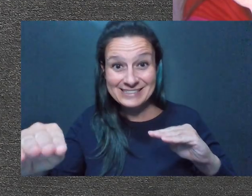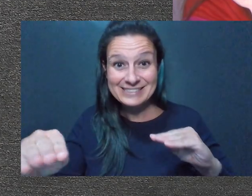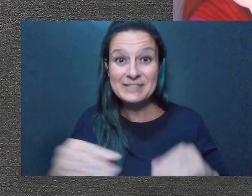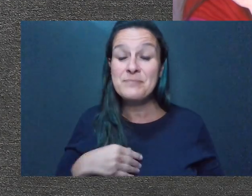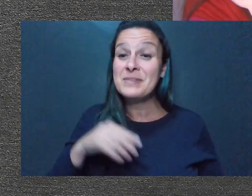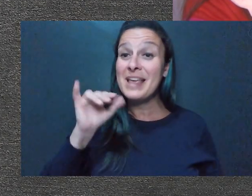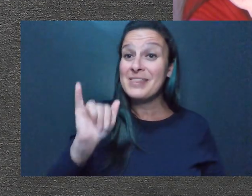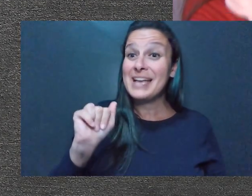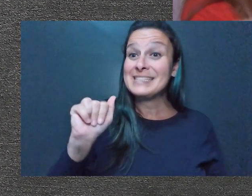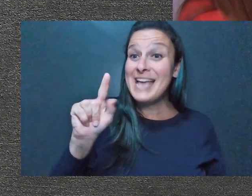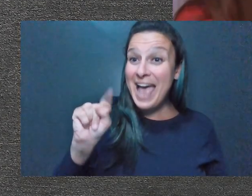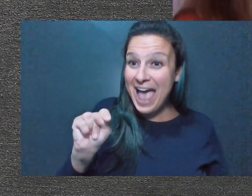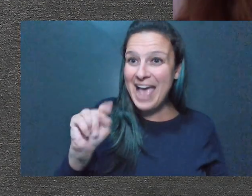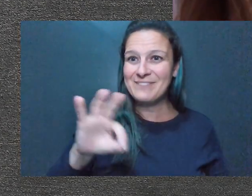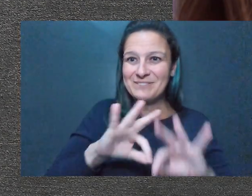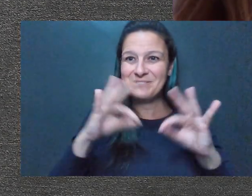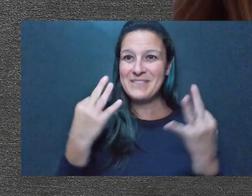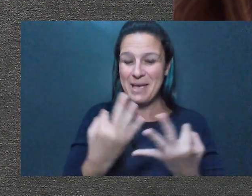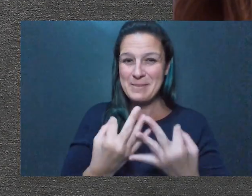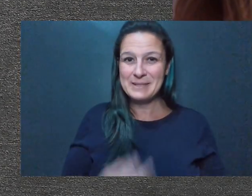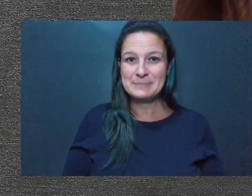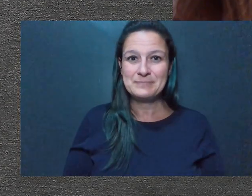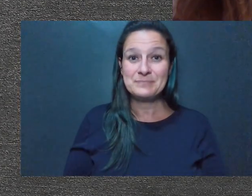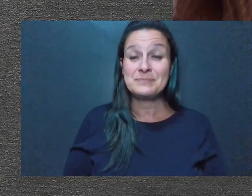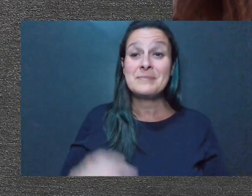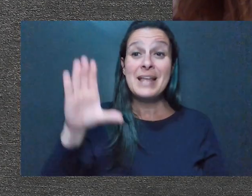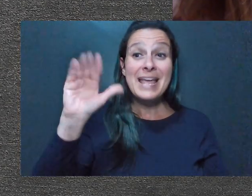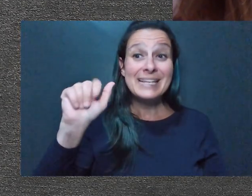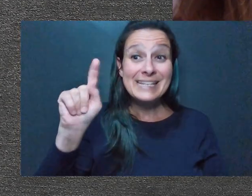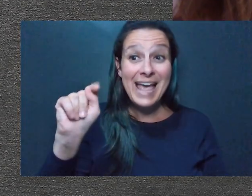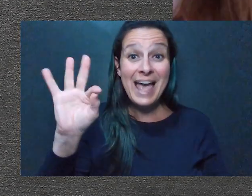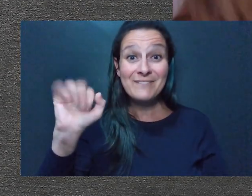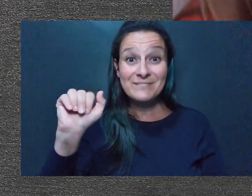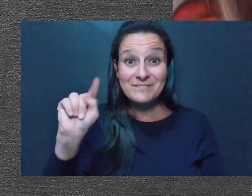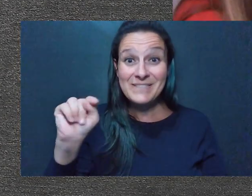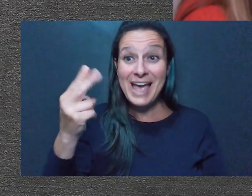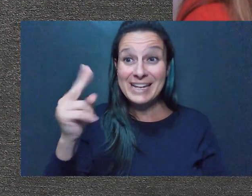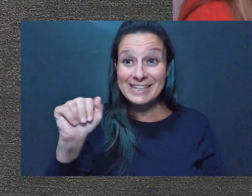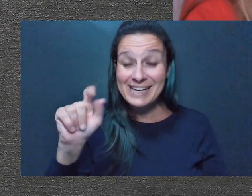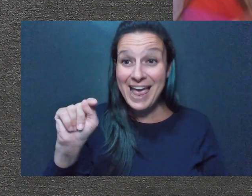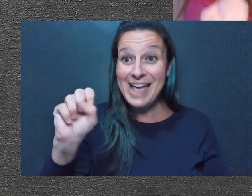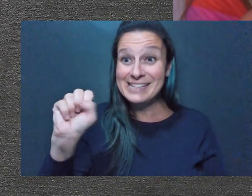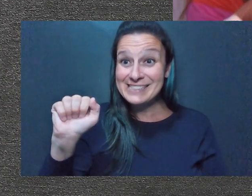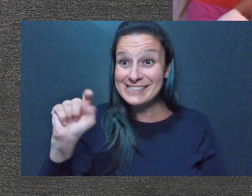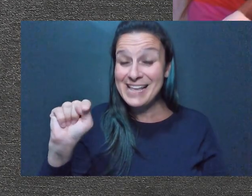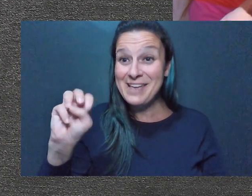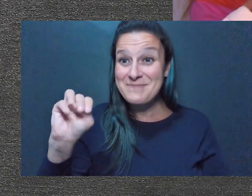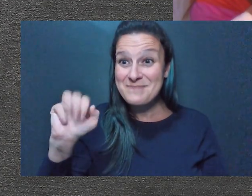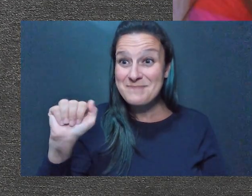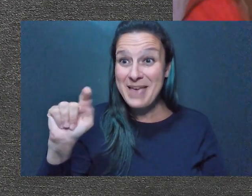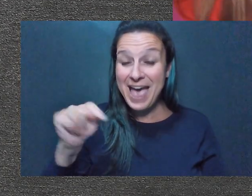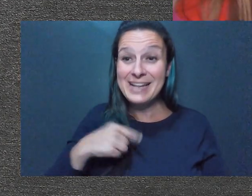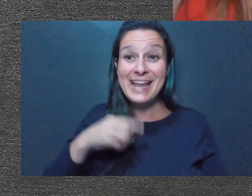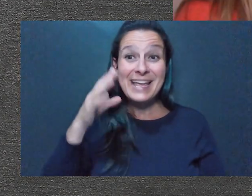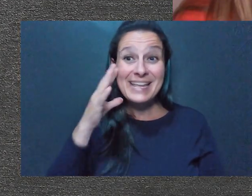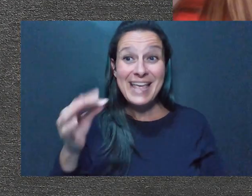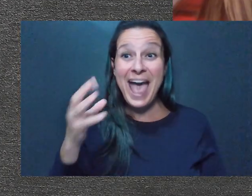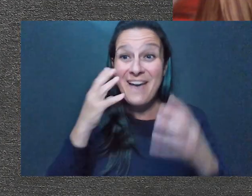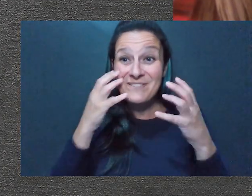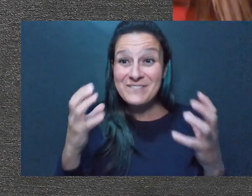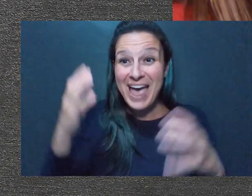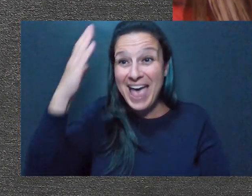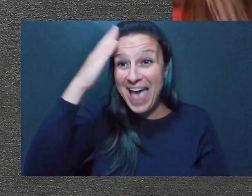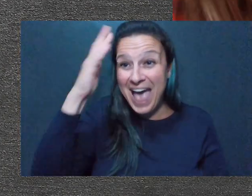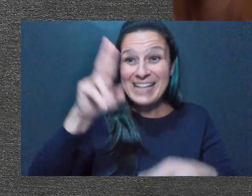at family. Cat, fat, hat, sat, mat. Yay! Next